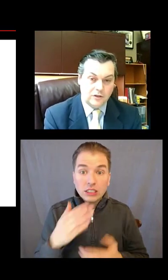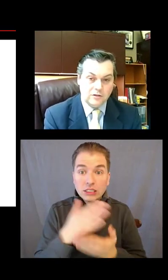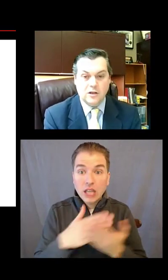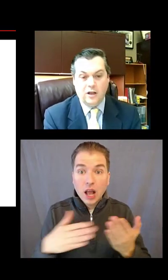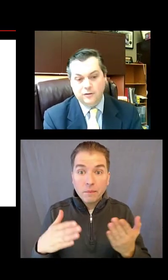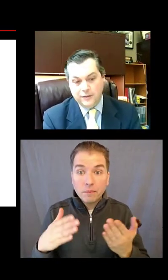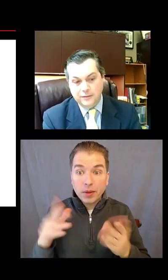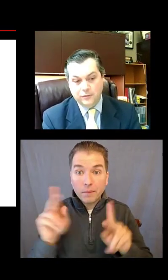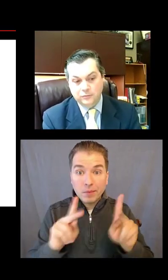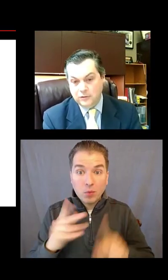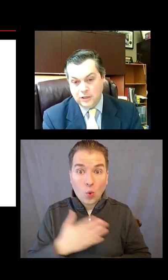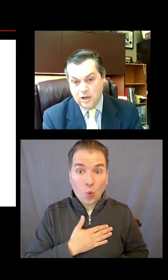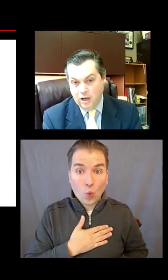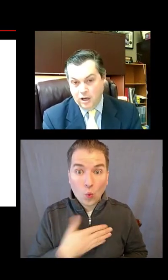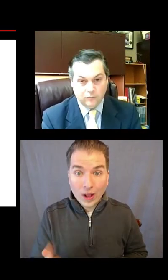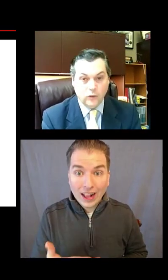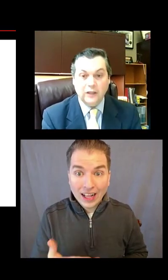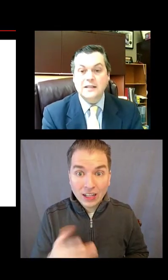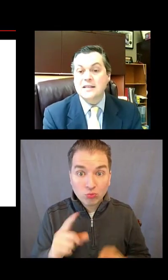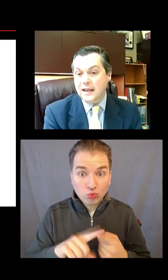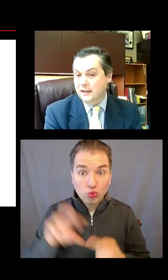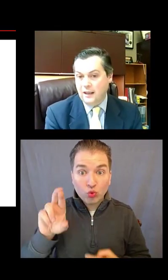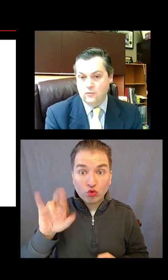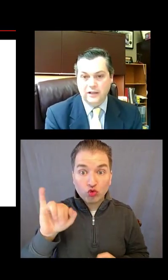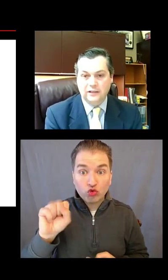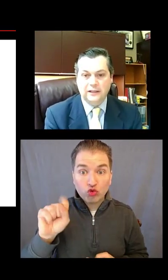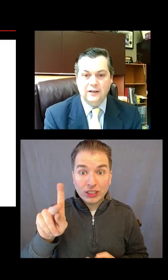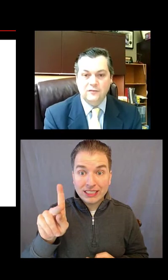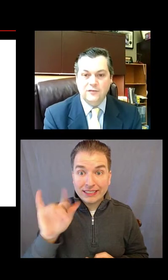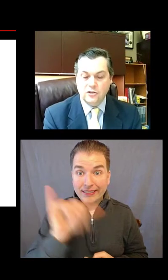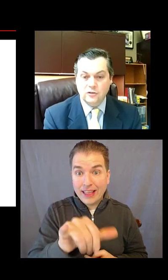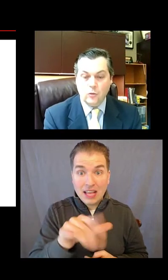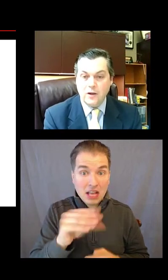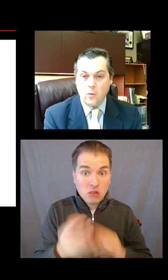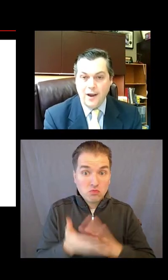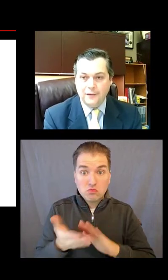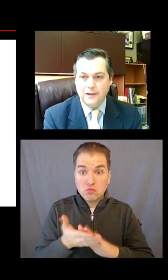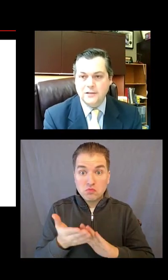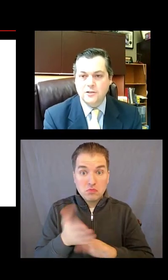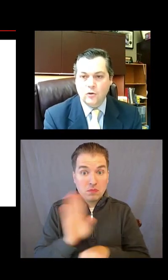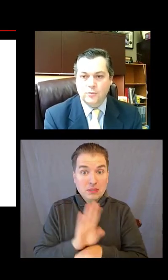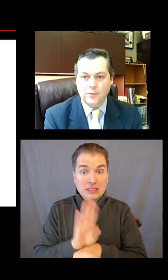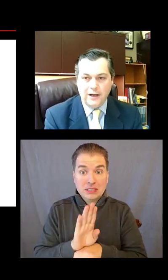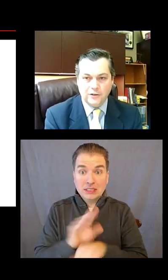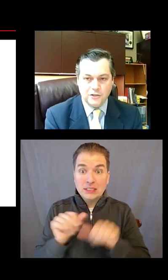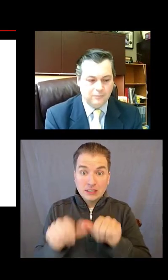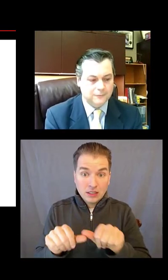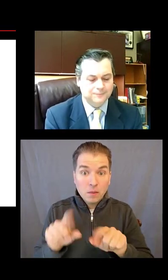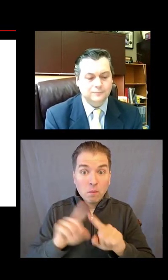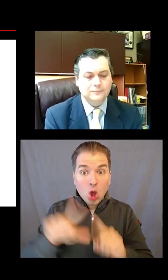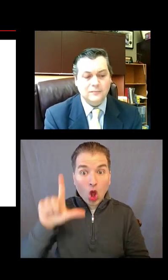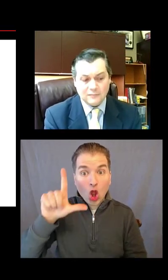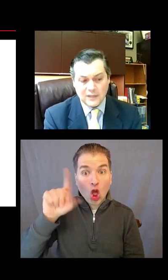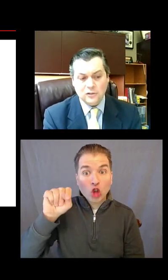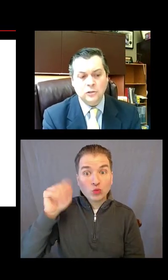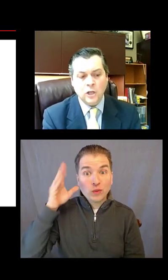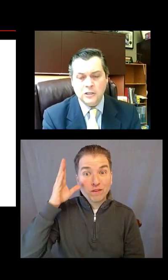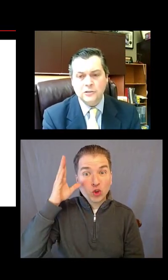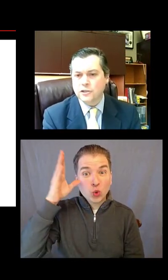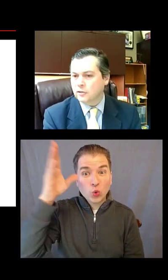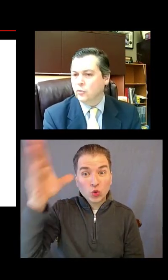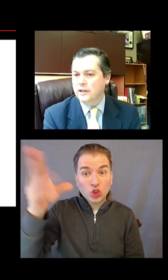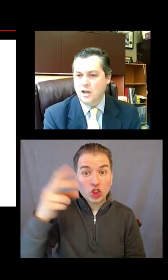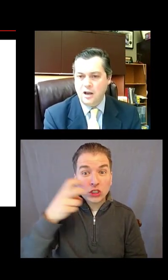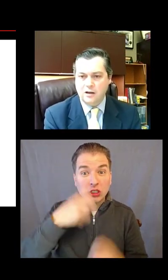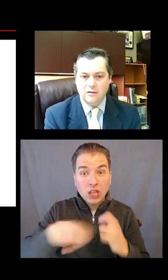risk adverse. Other people are willing to take that risk and function quite a while as a sole proprietorship.